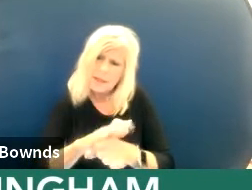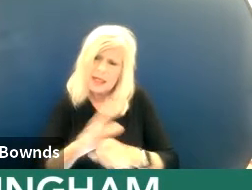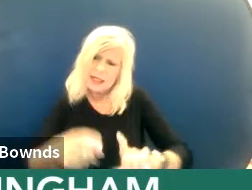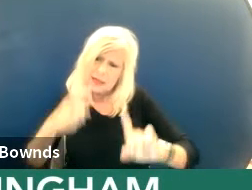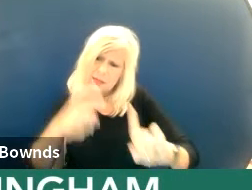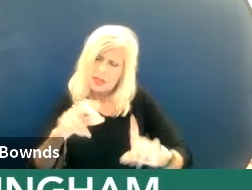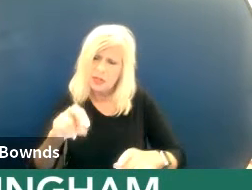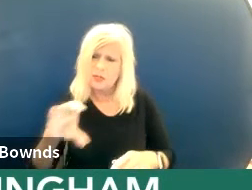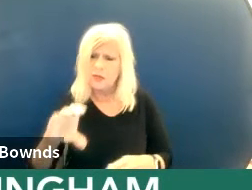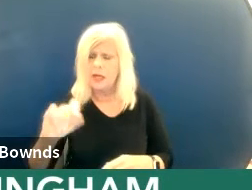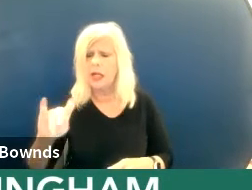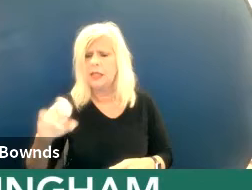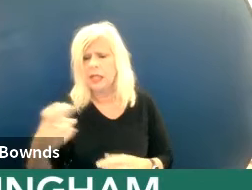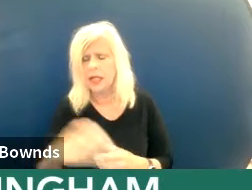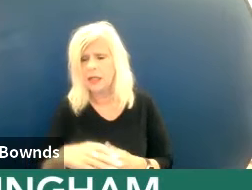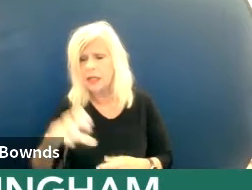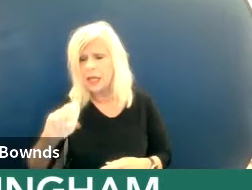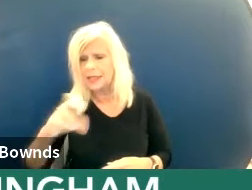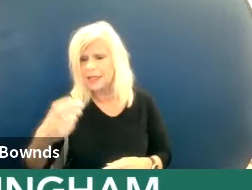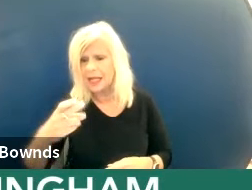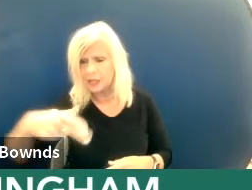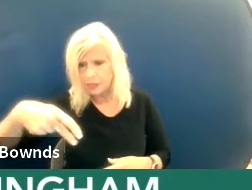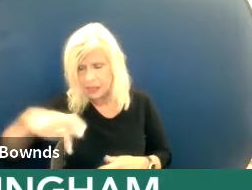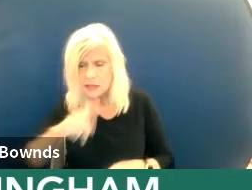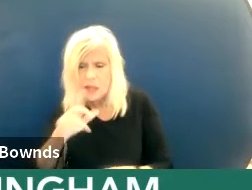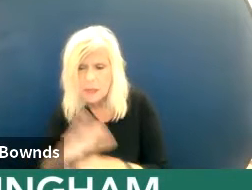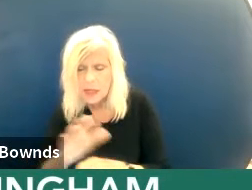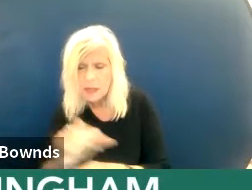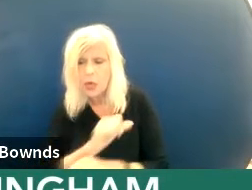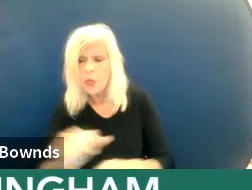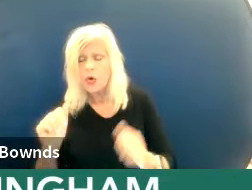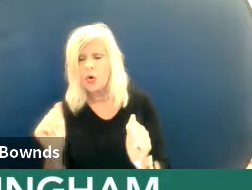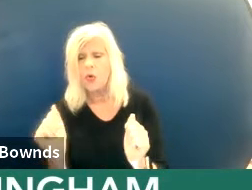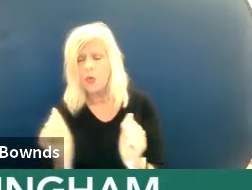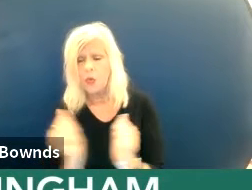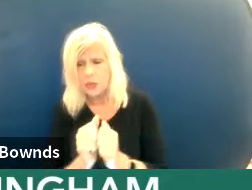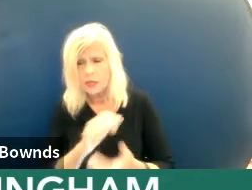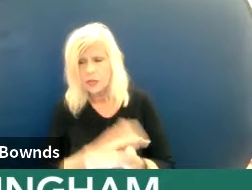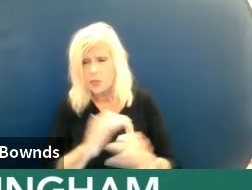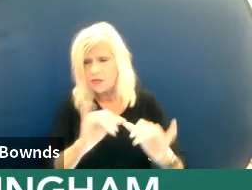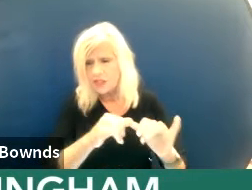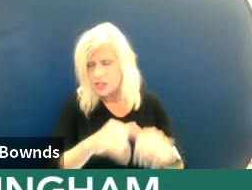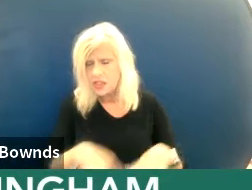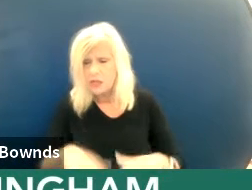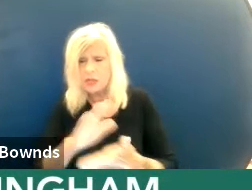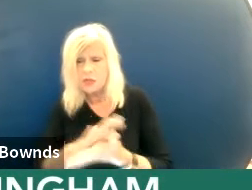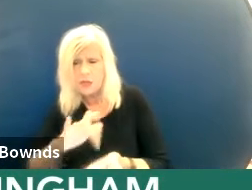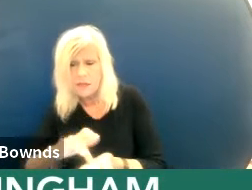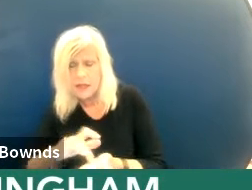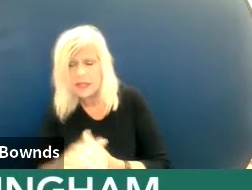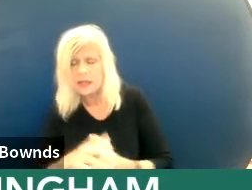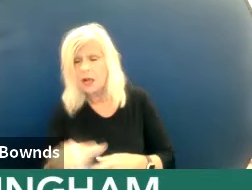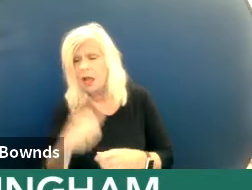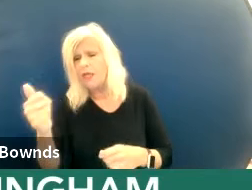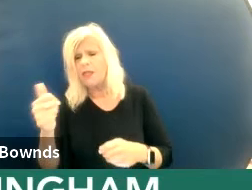RECTech. SHP's commitment to work with the School of Engineering and the School of Medicine and others